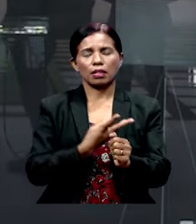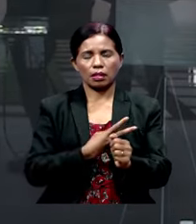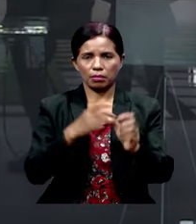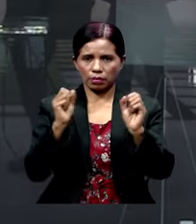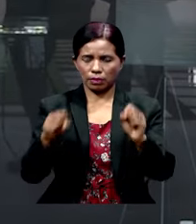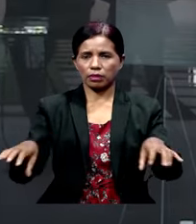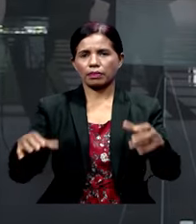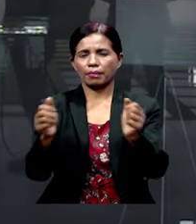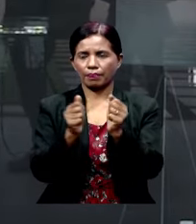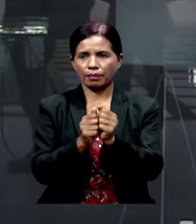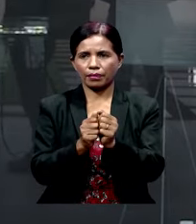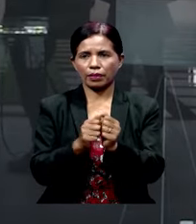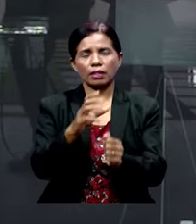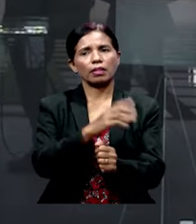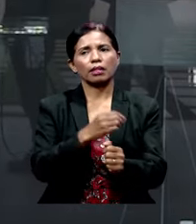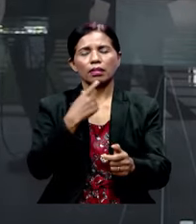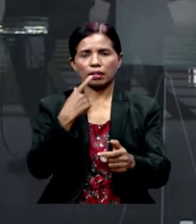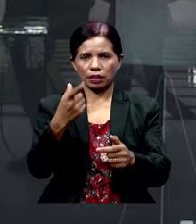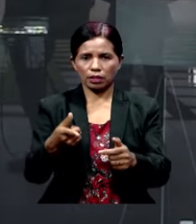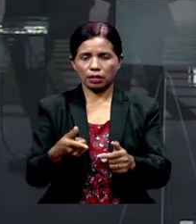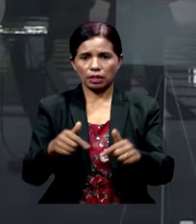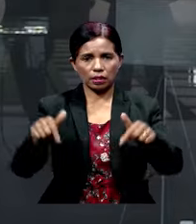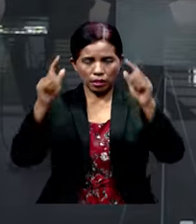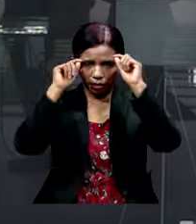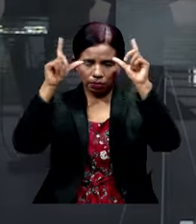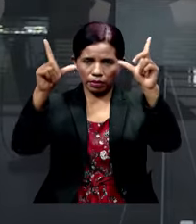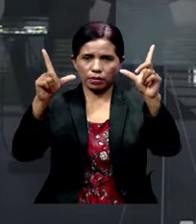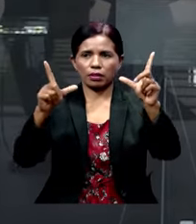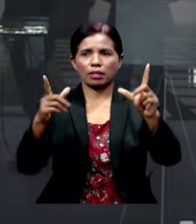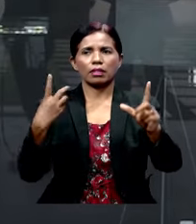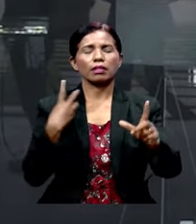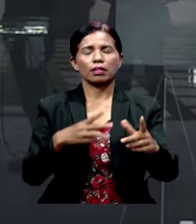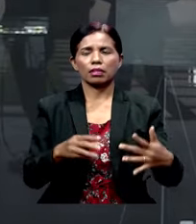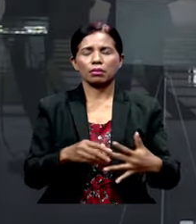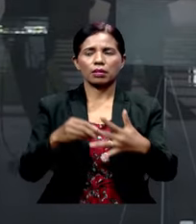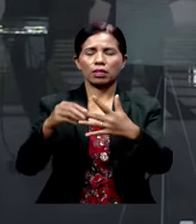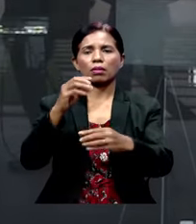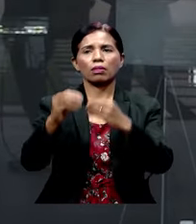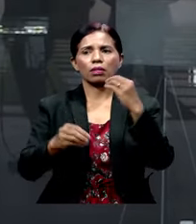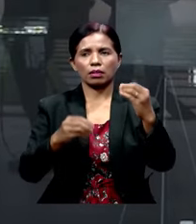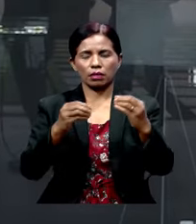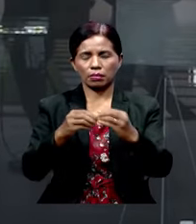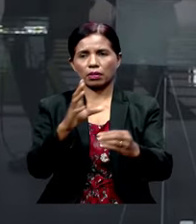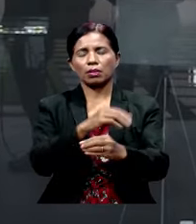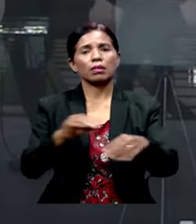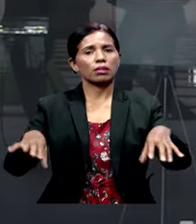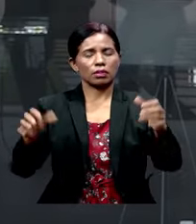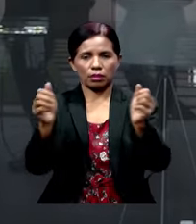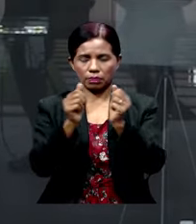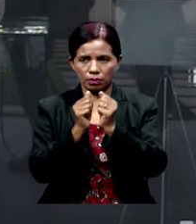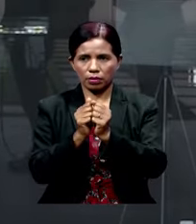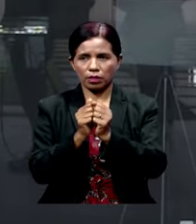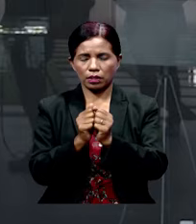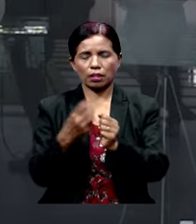friends, the Northern Territory and Timor, and that has been something that we're very proud of, this relationship, but we want